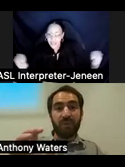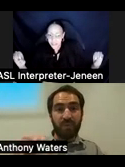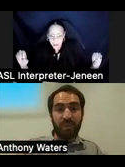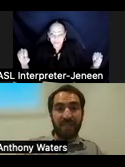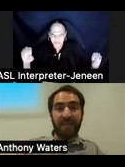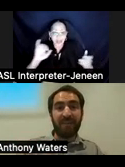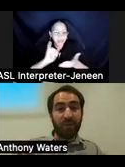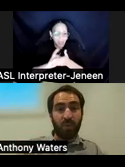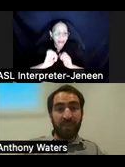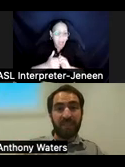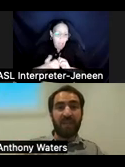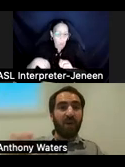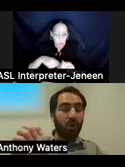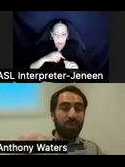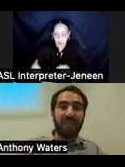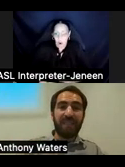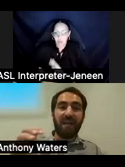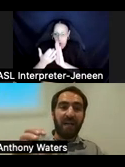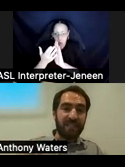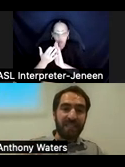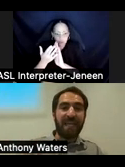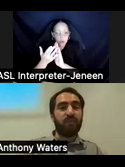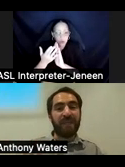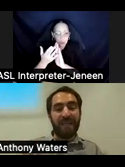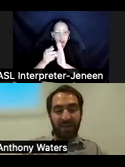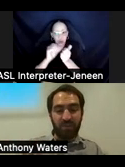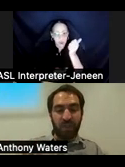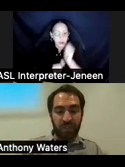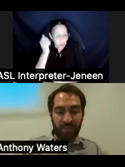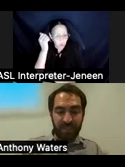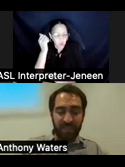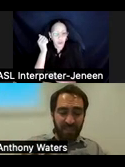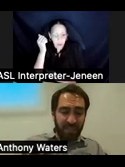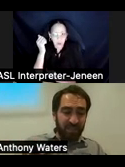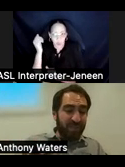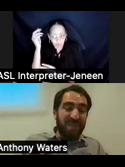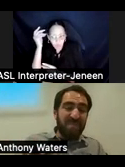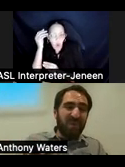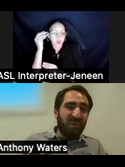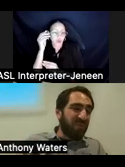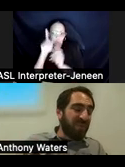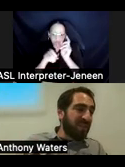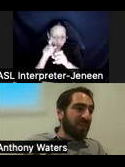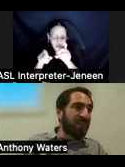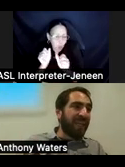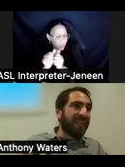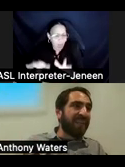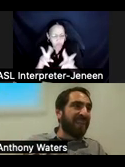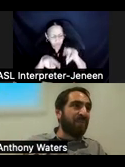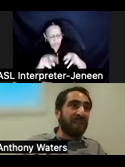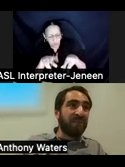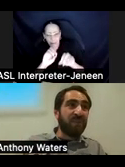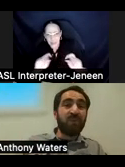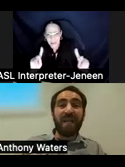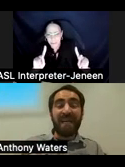approach suicidal inquiries, openly, honestly, and without judgment, so that people don't feel like